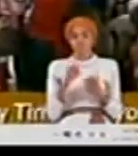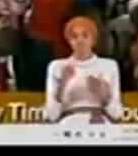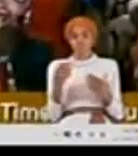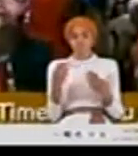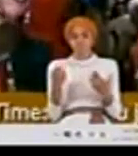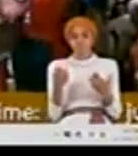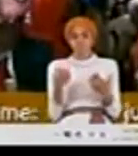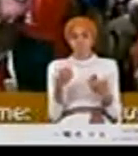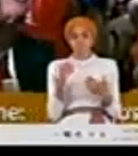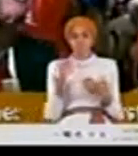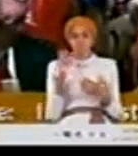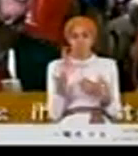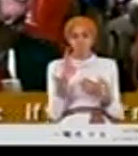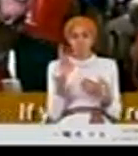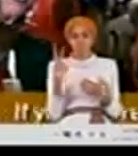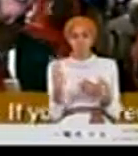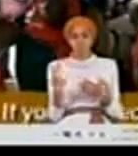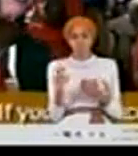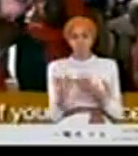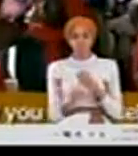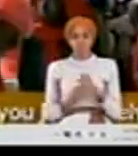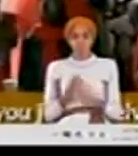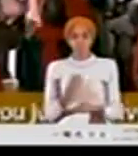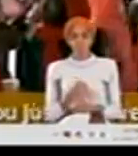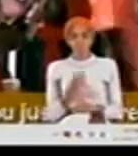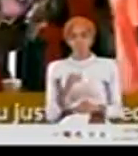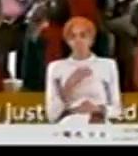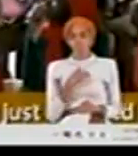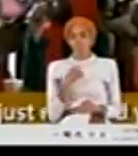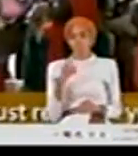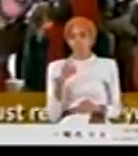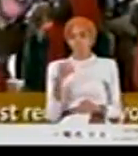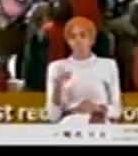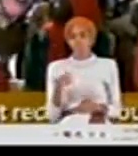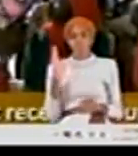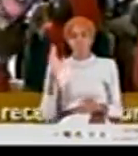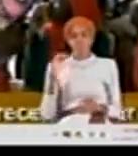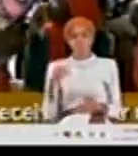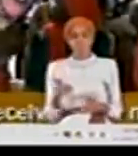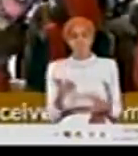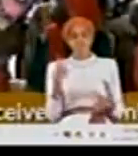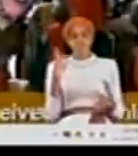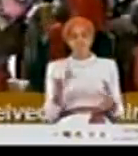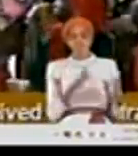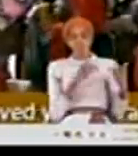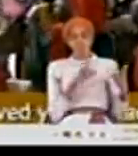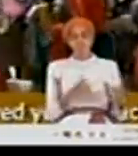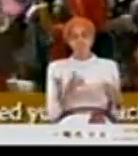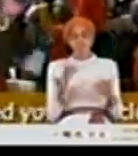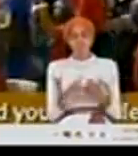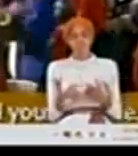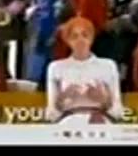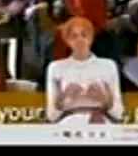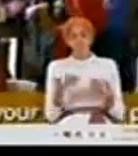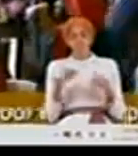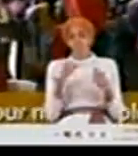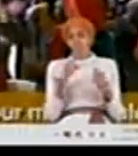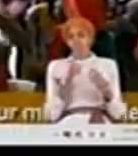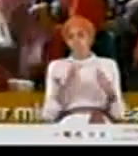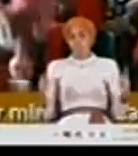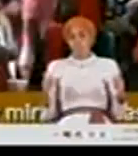who testified of God's intervention to his supernatural liberation. Physical liberation from